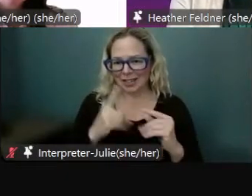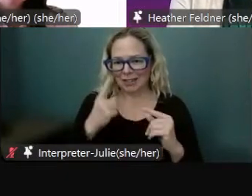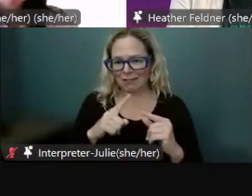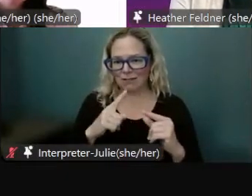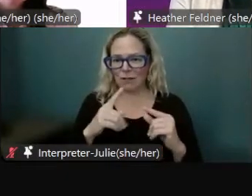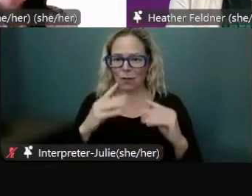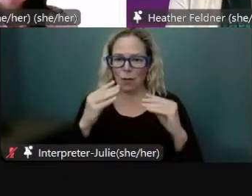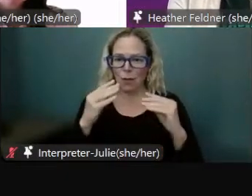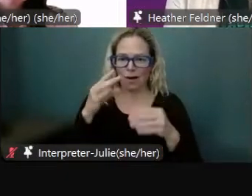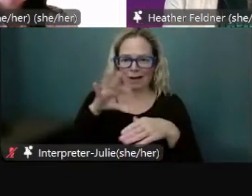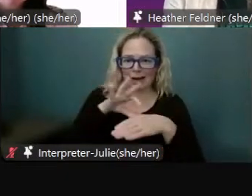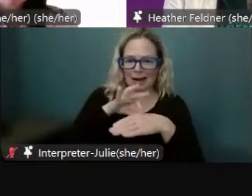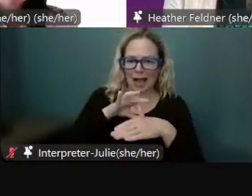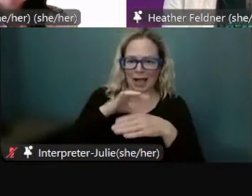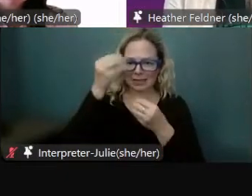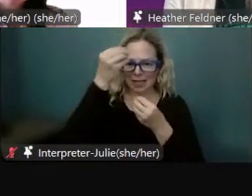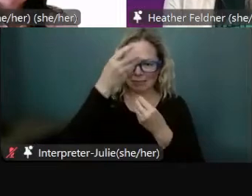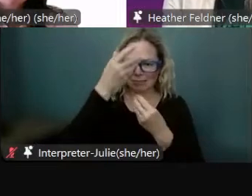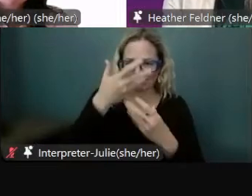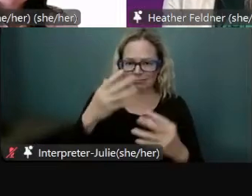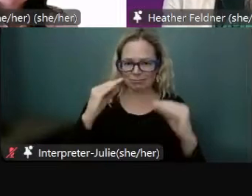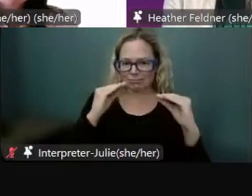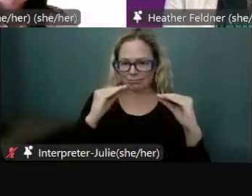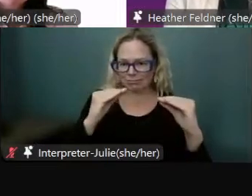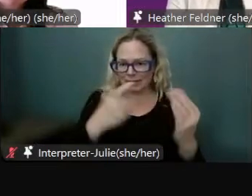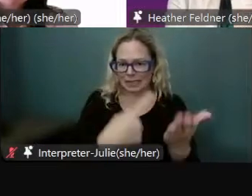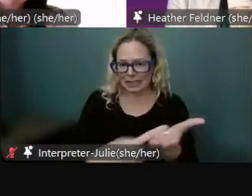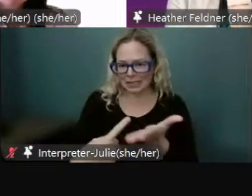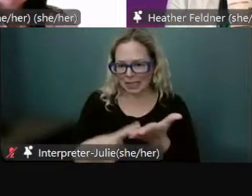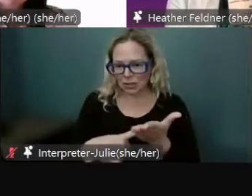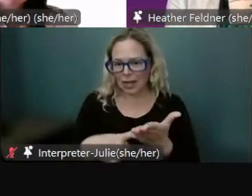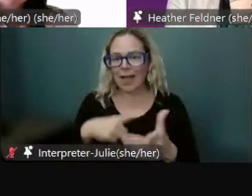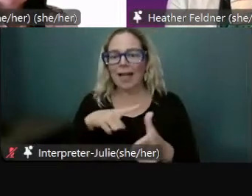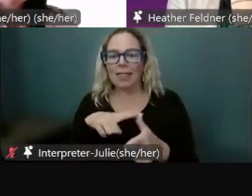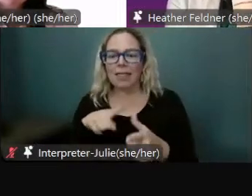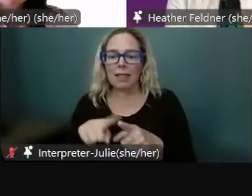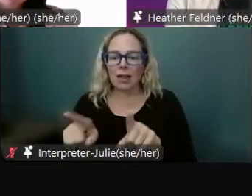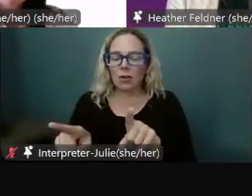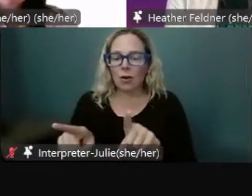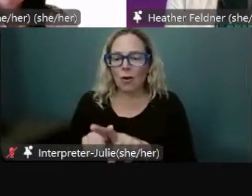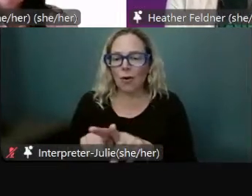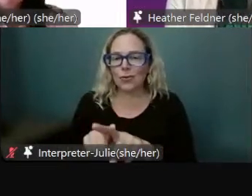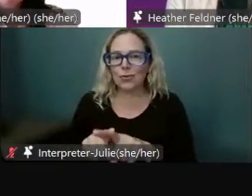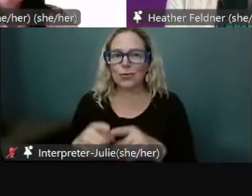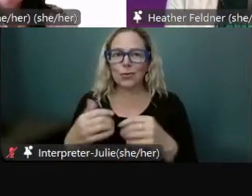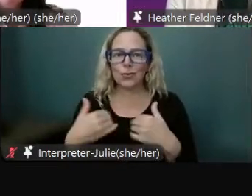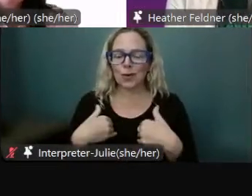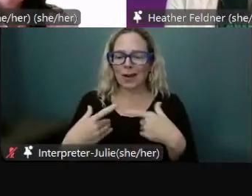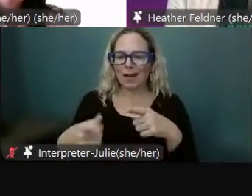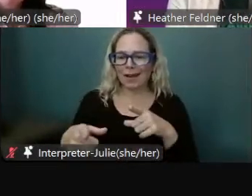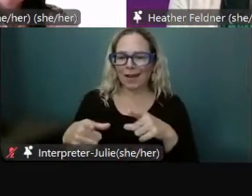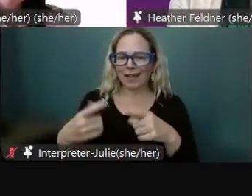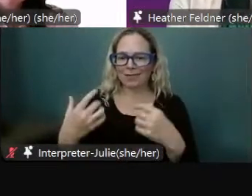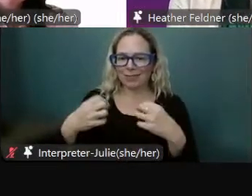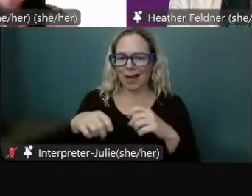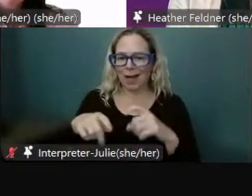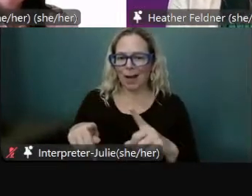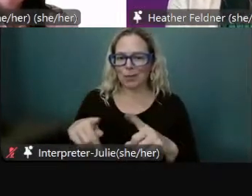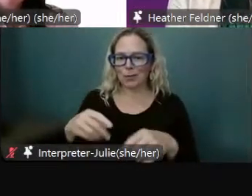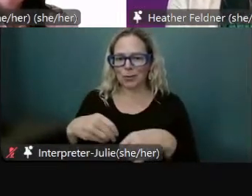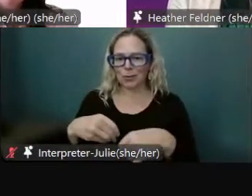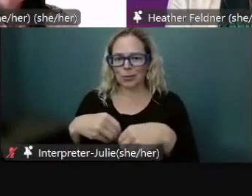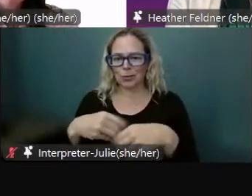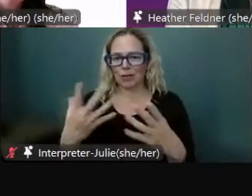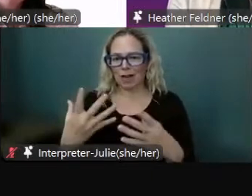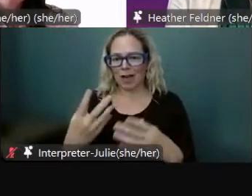and discussion. And then we also had the opportunity to infuse the same content into two different courses that